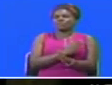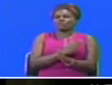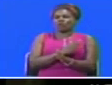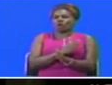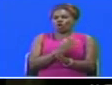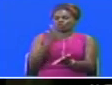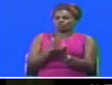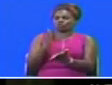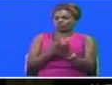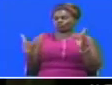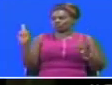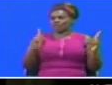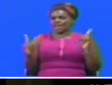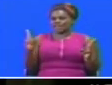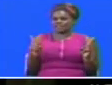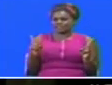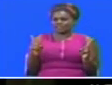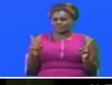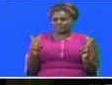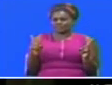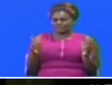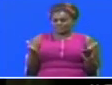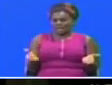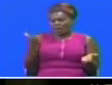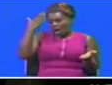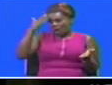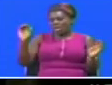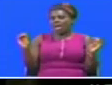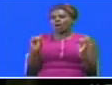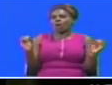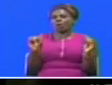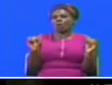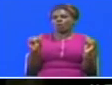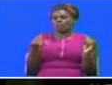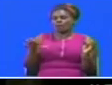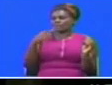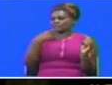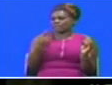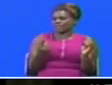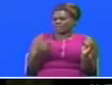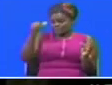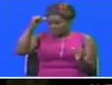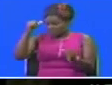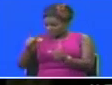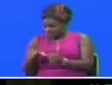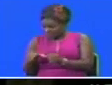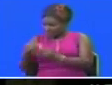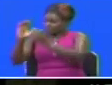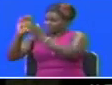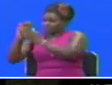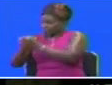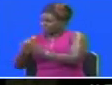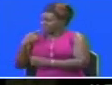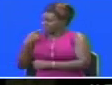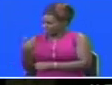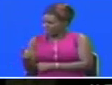themselves lame before the main dance, and now we don't know what they will be saying, because remember, Jubilee, they had said